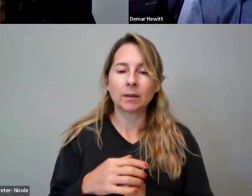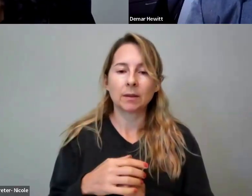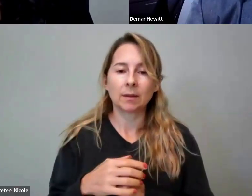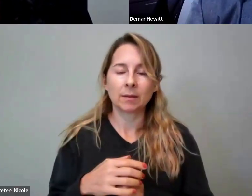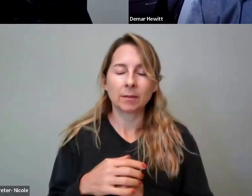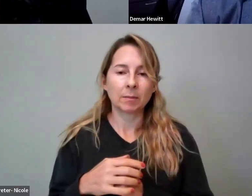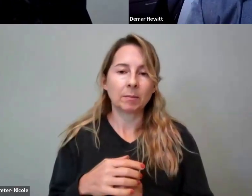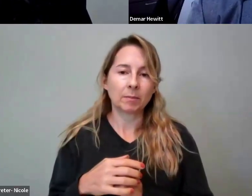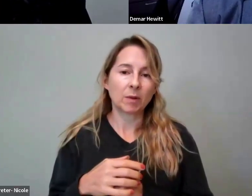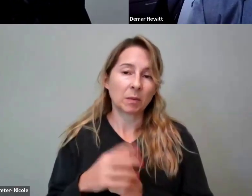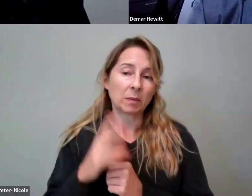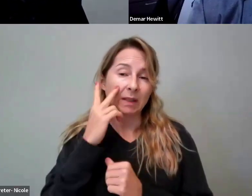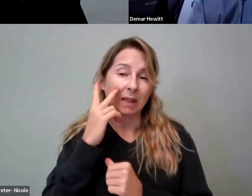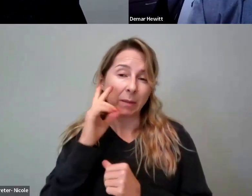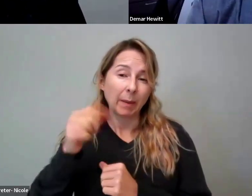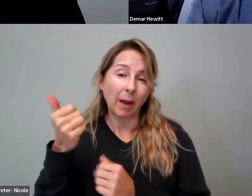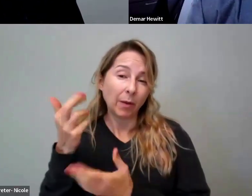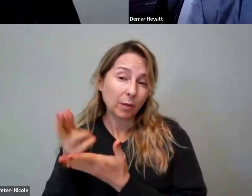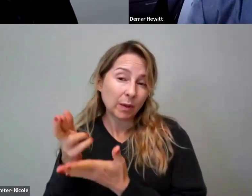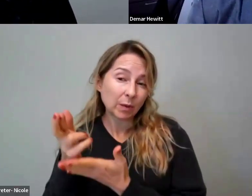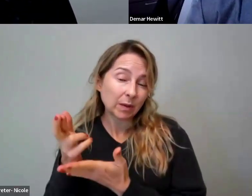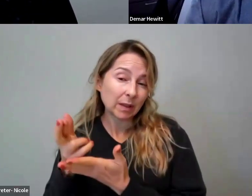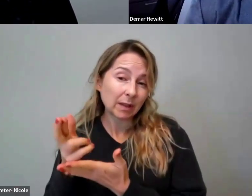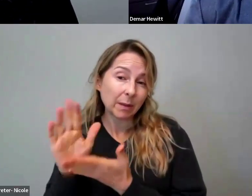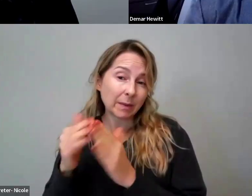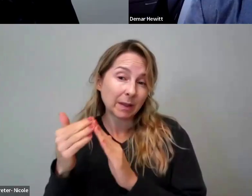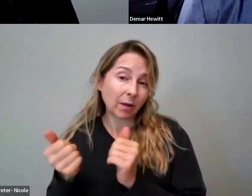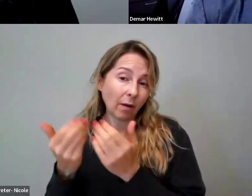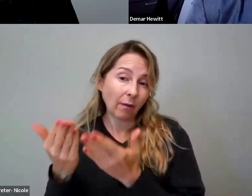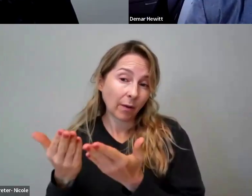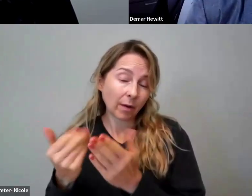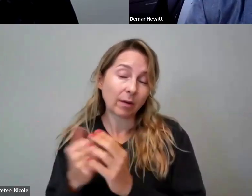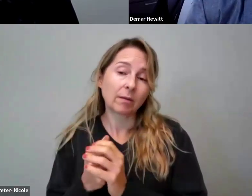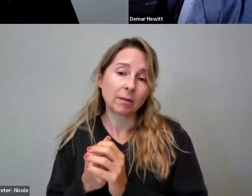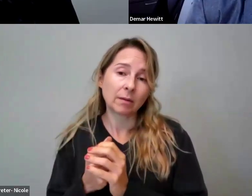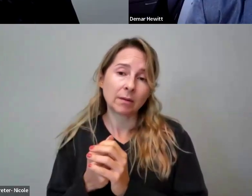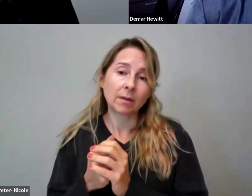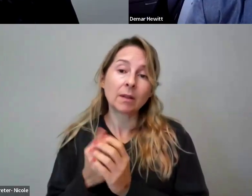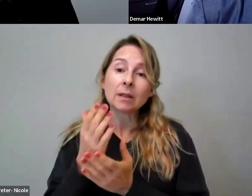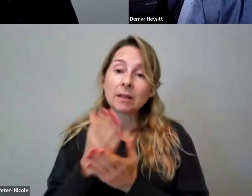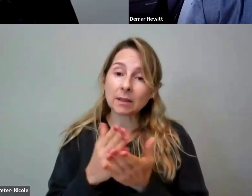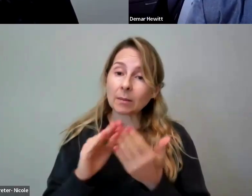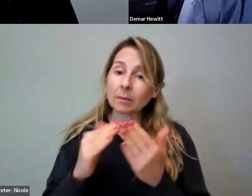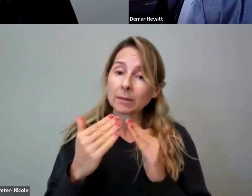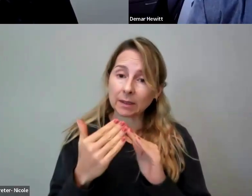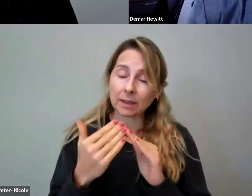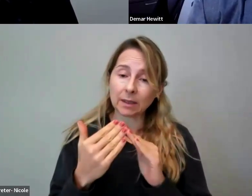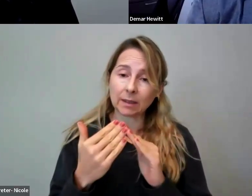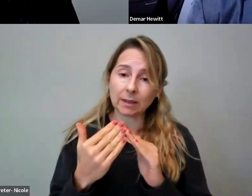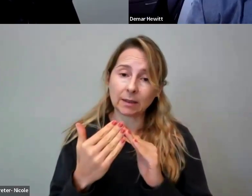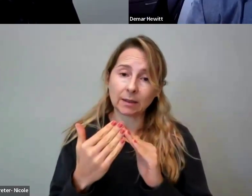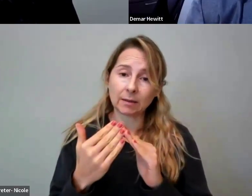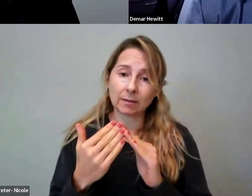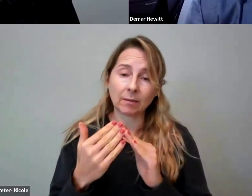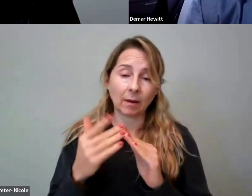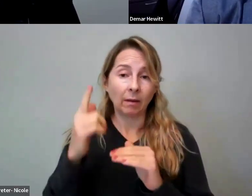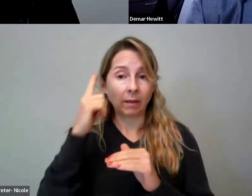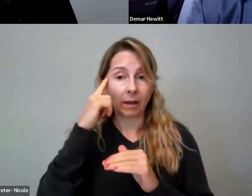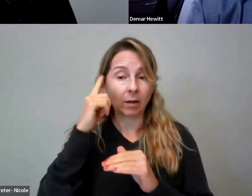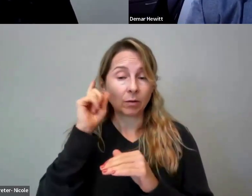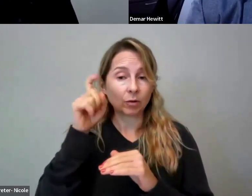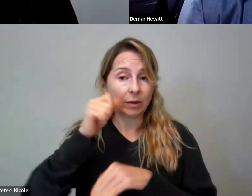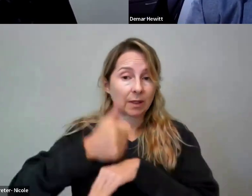your resources are within the city. And some cities are, in fact, now considering AC